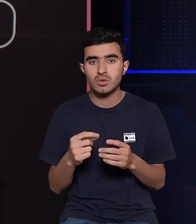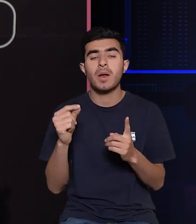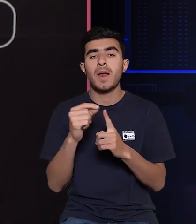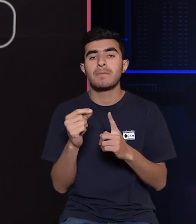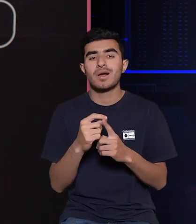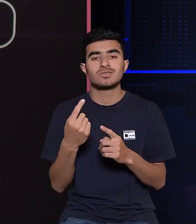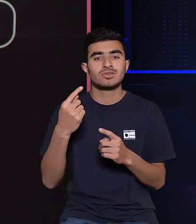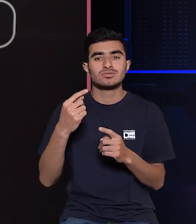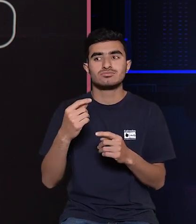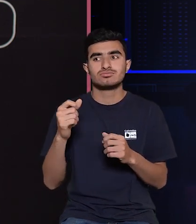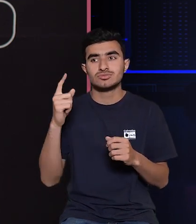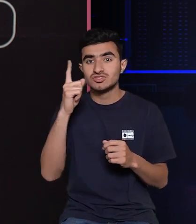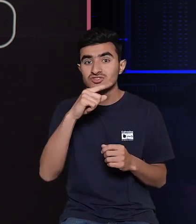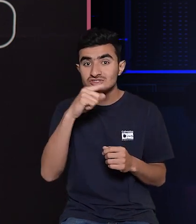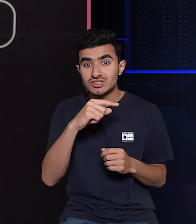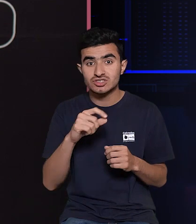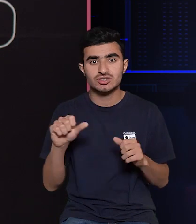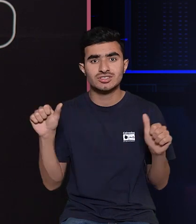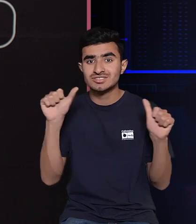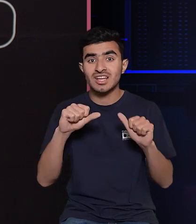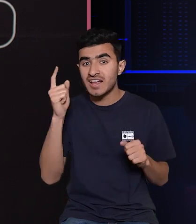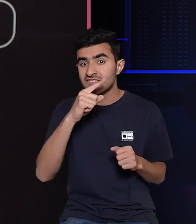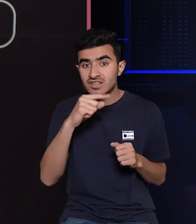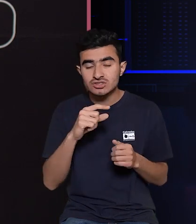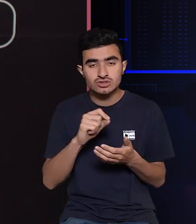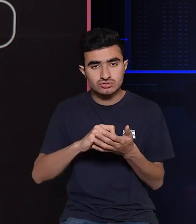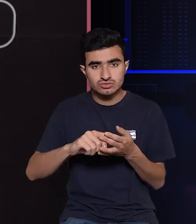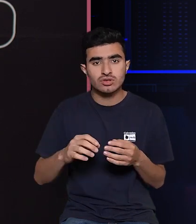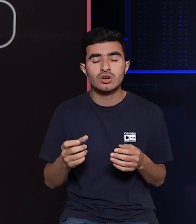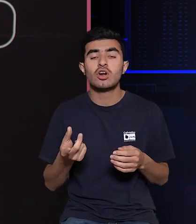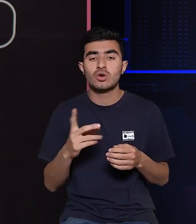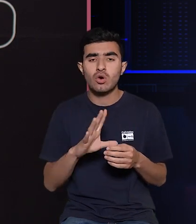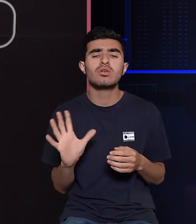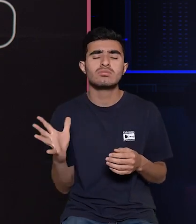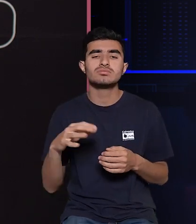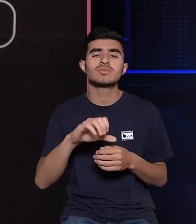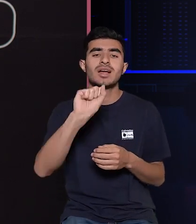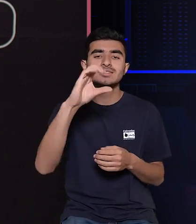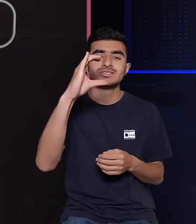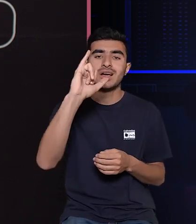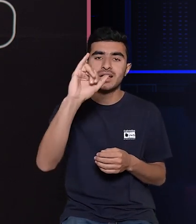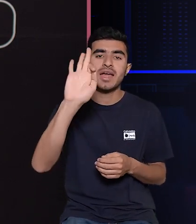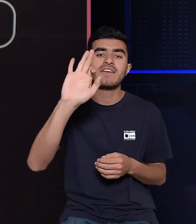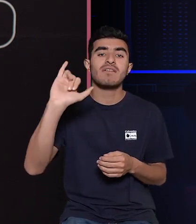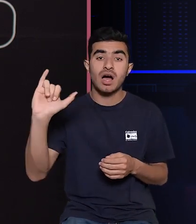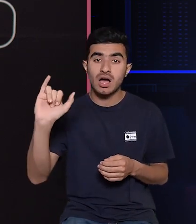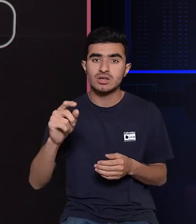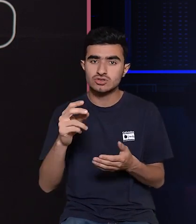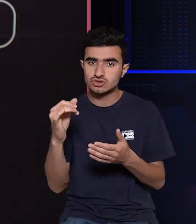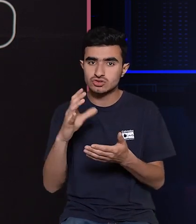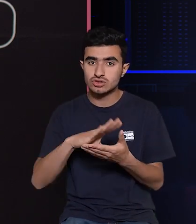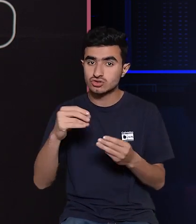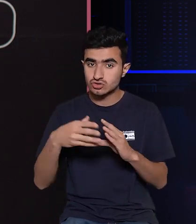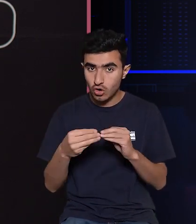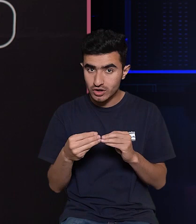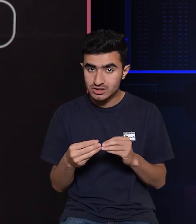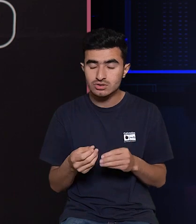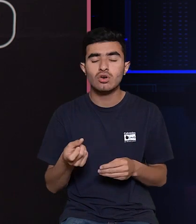Pakistani science fiction art, as well as my own stuff. So this is really a collectible in that way.